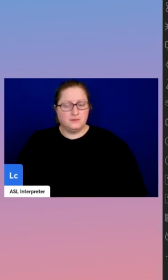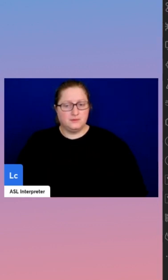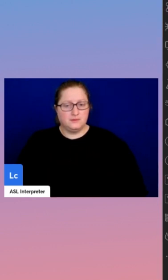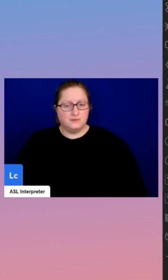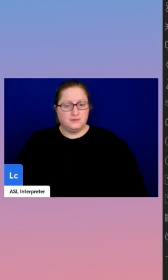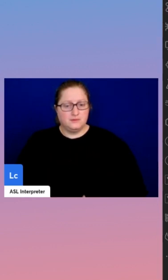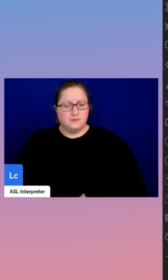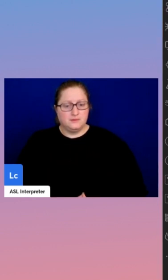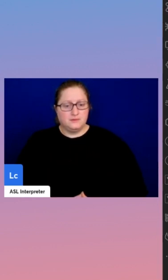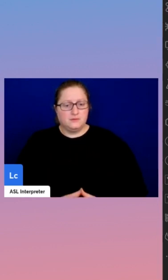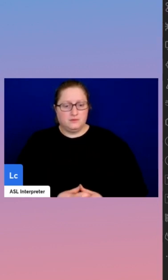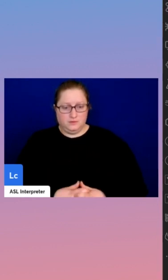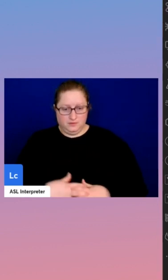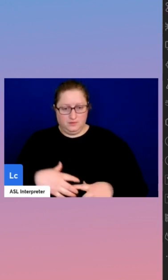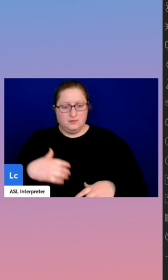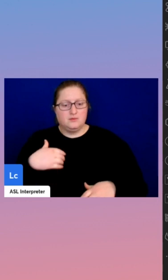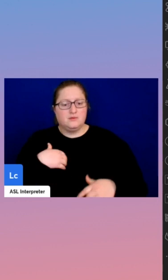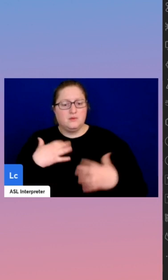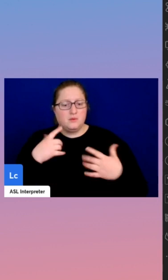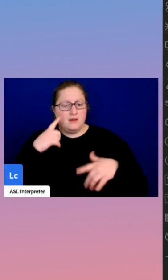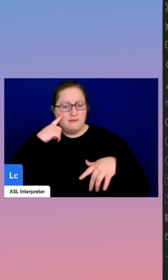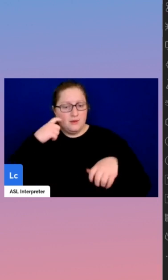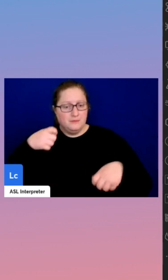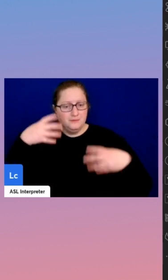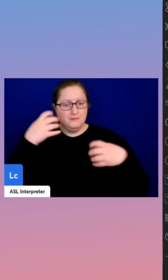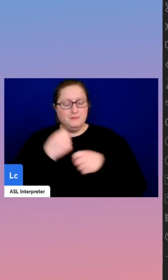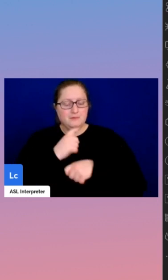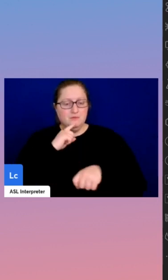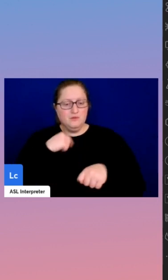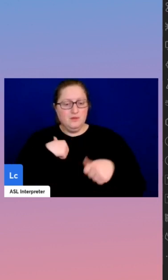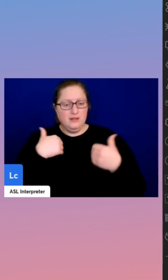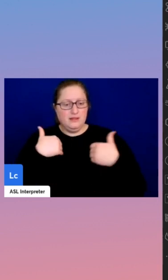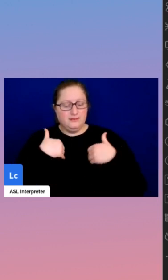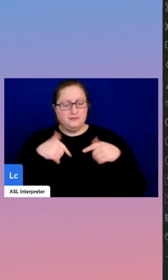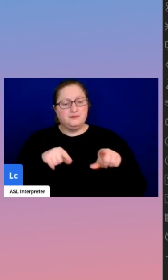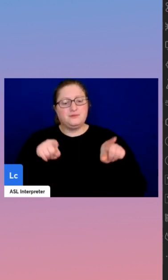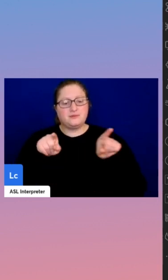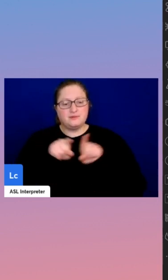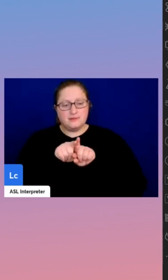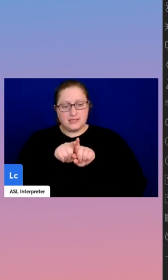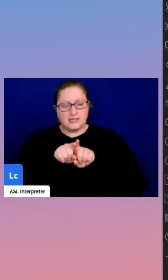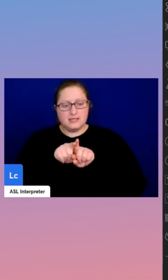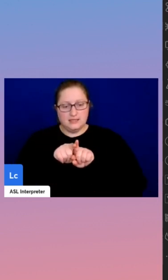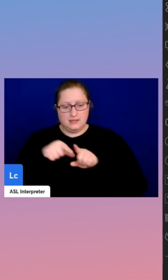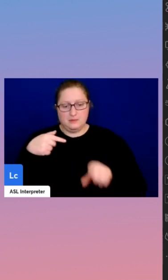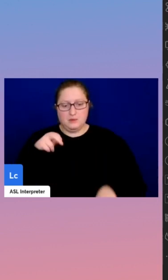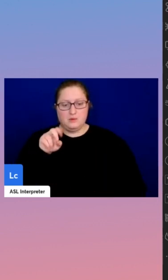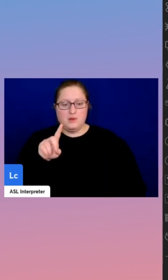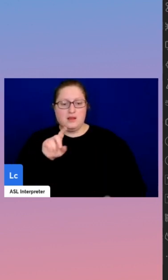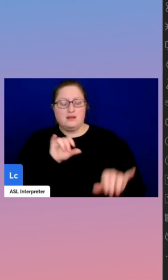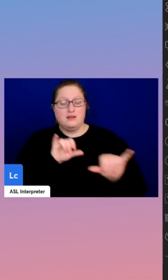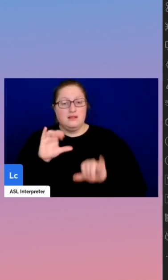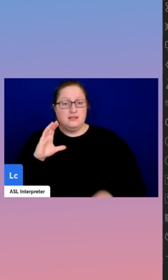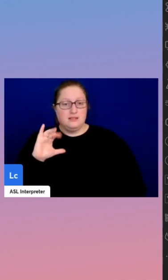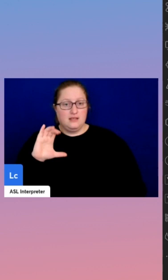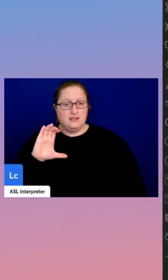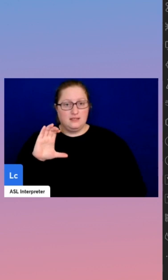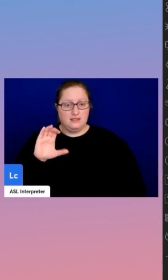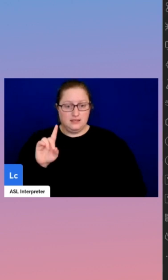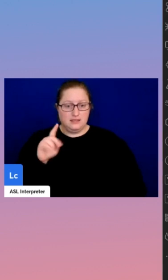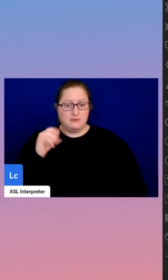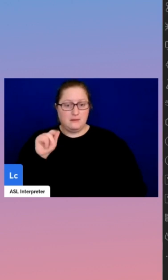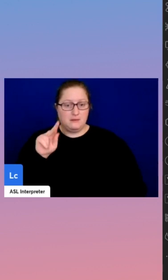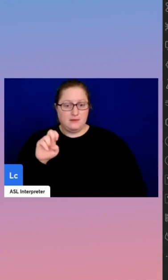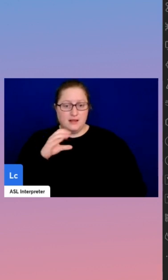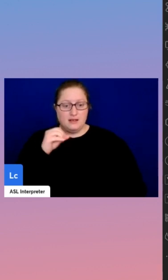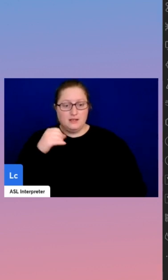Here I'm running my pre-commit hooks to make sure that I have the same guardrails as in my CI/CD pipeline. This is a good practice. And let me run